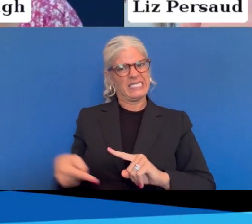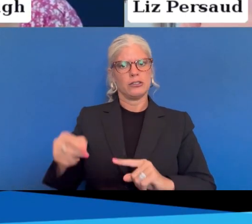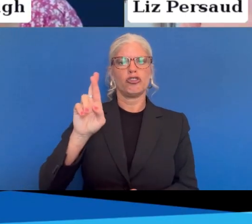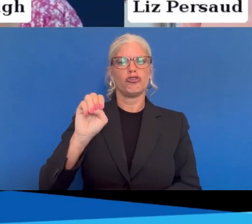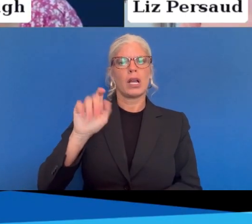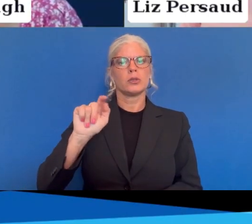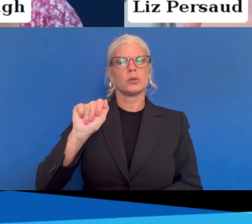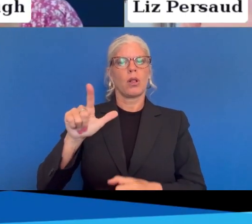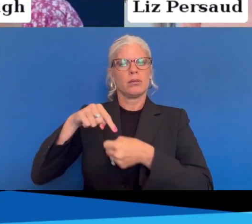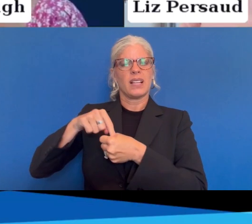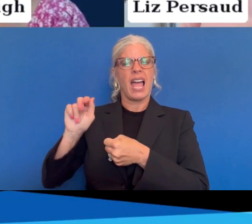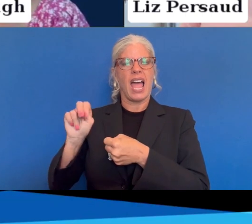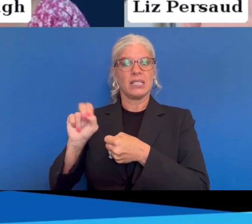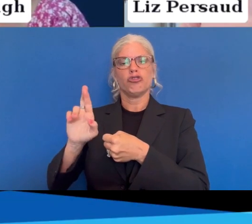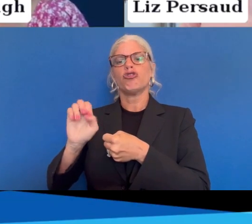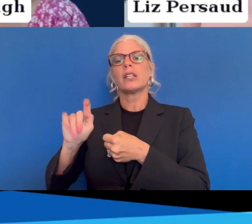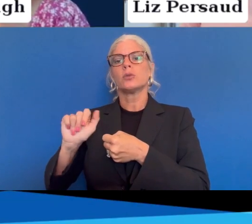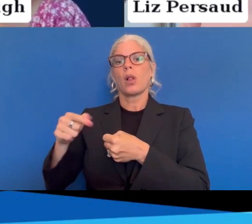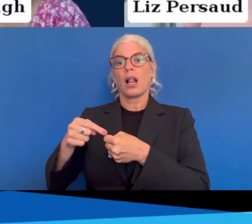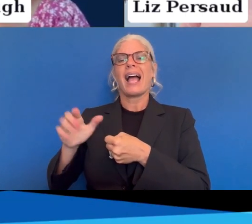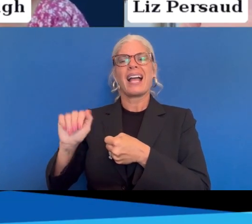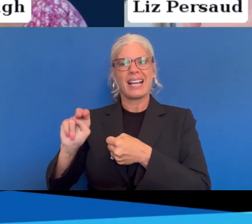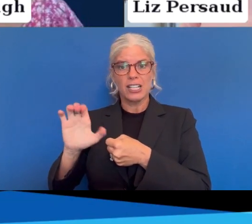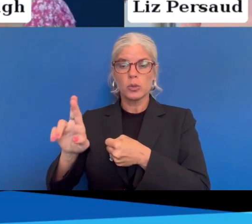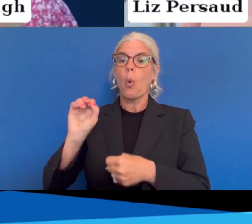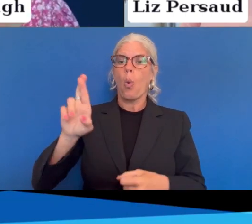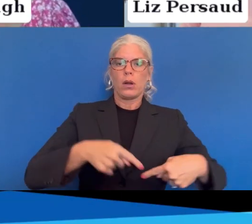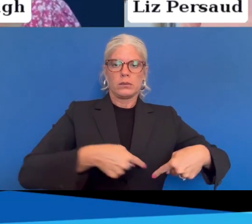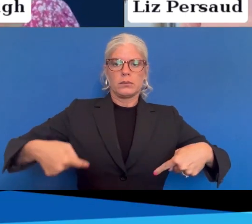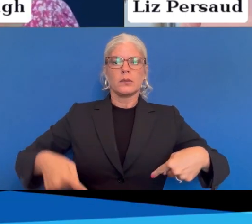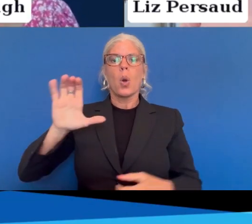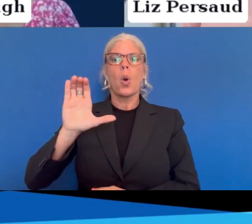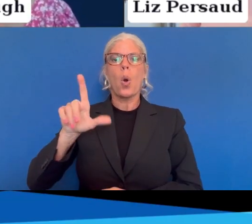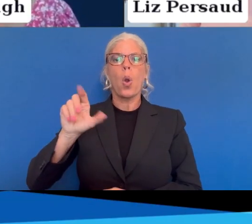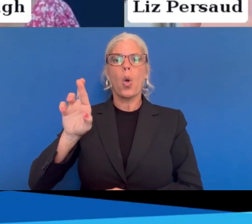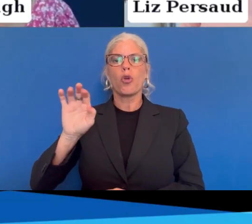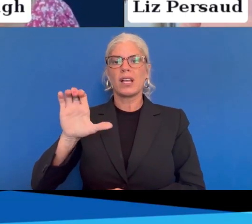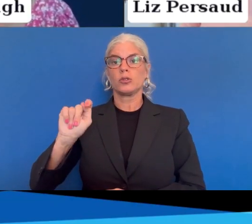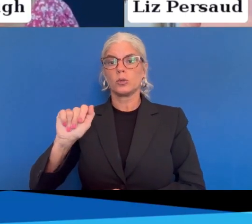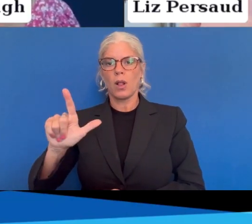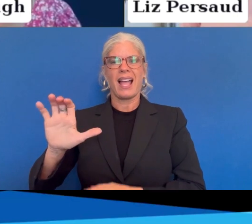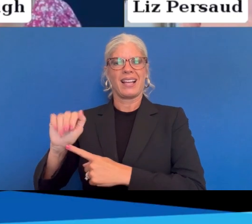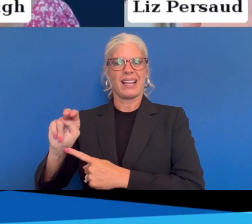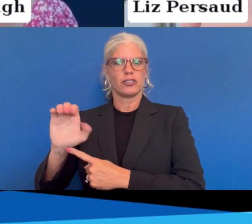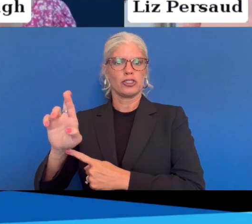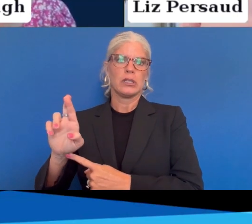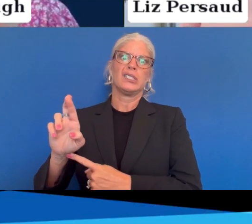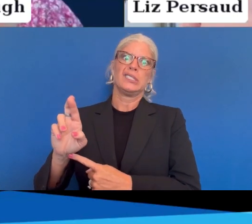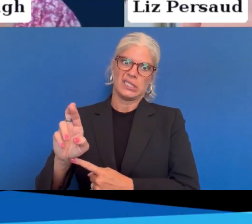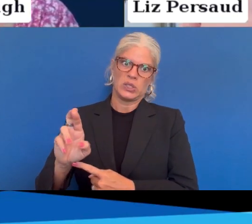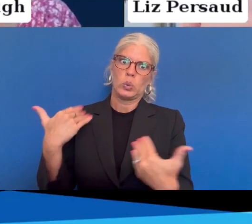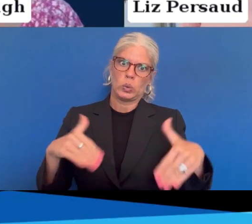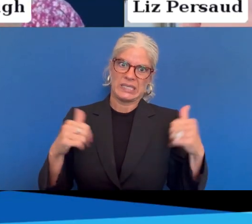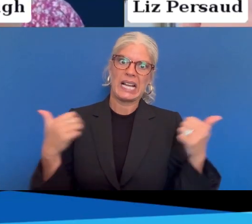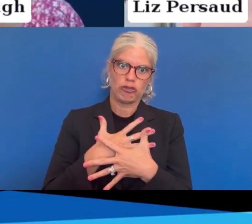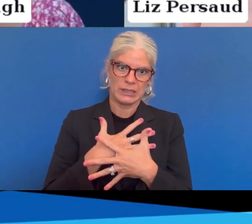I was going to the bathroom, that there was blood. And that's a big indicator of rectal cancer, colorectal cancer.